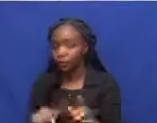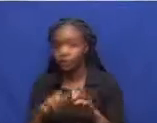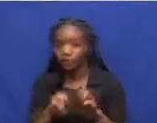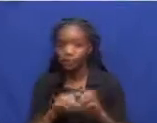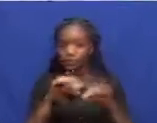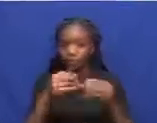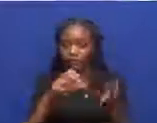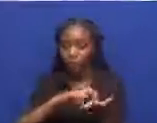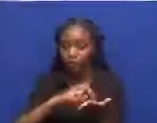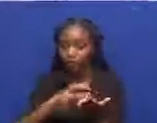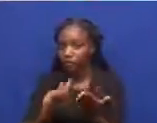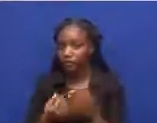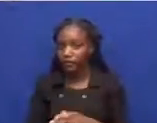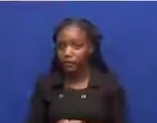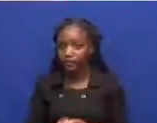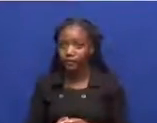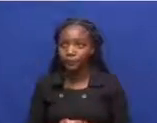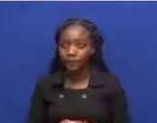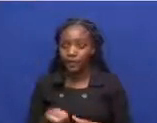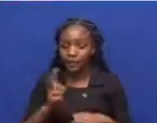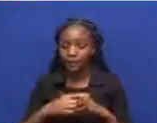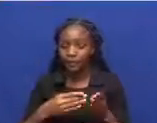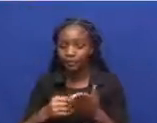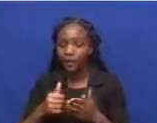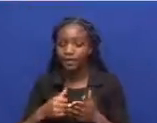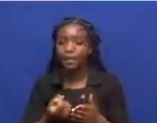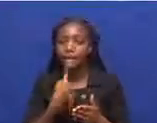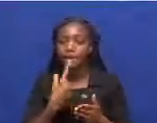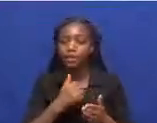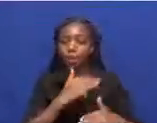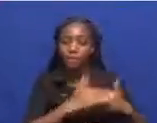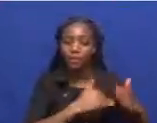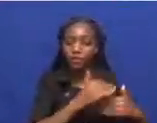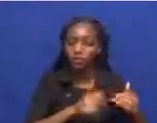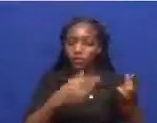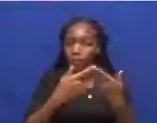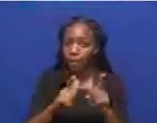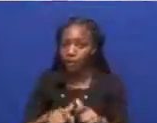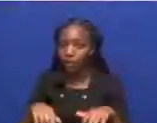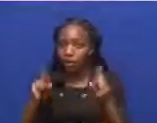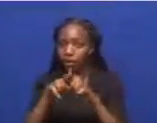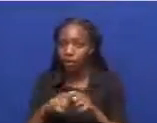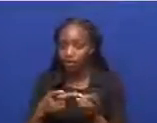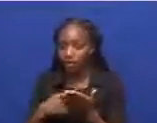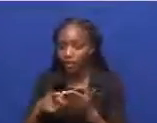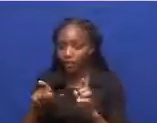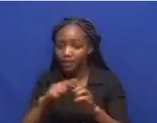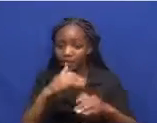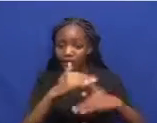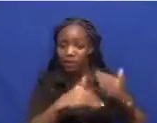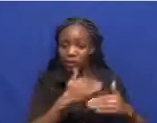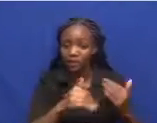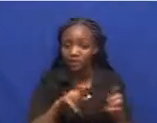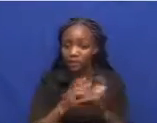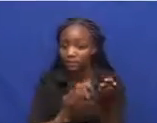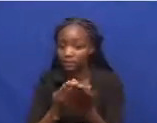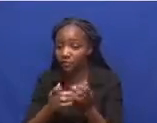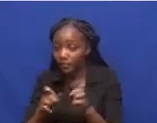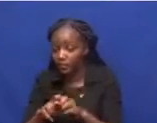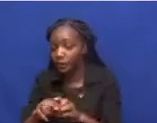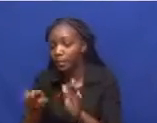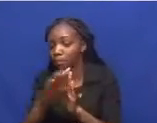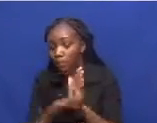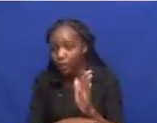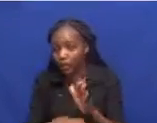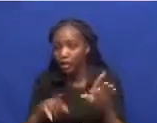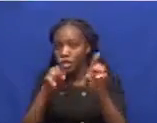contracts under the medical equipment scheme project, and yet they are paying for the equipment and services in the scheme. According